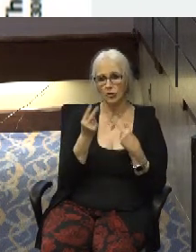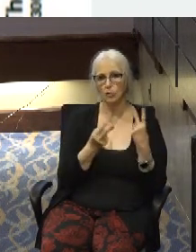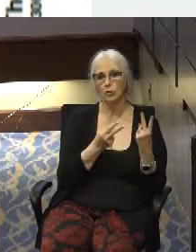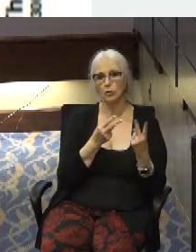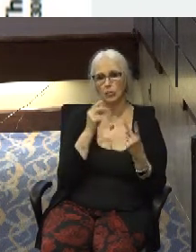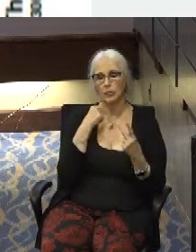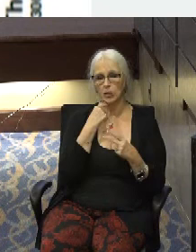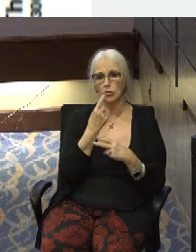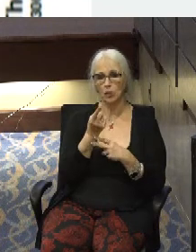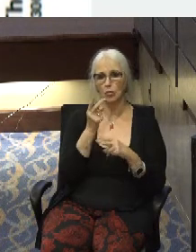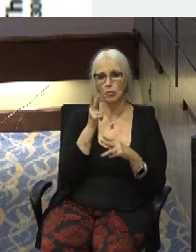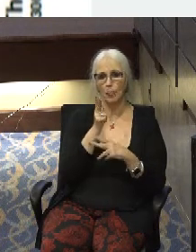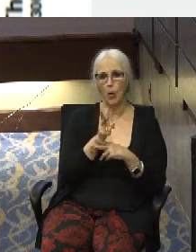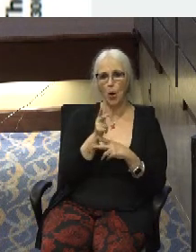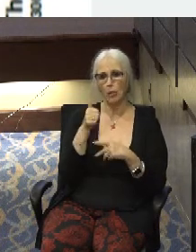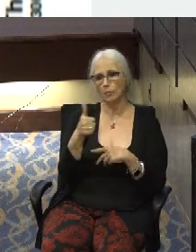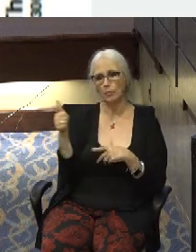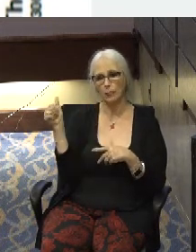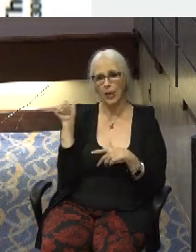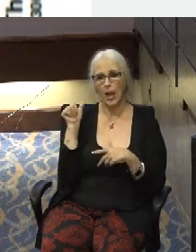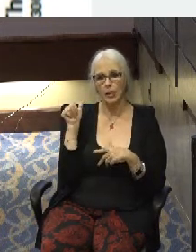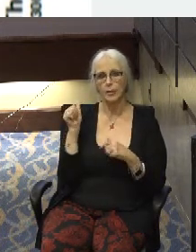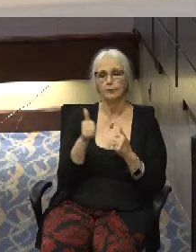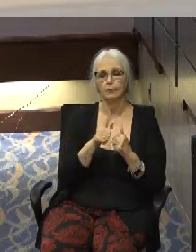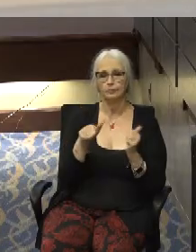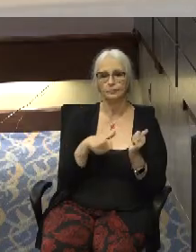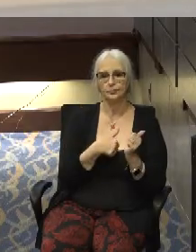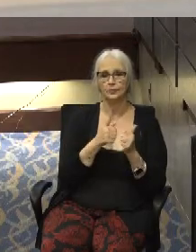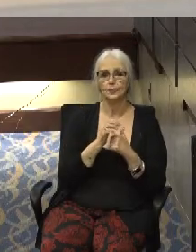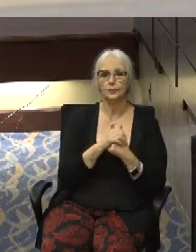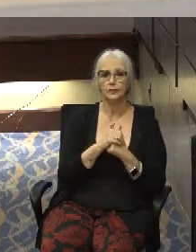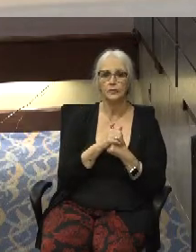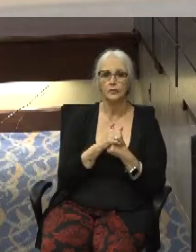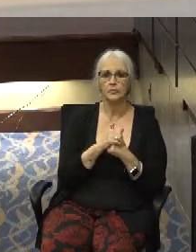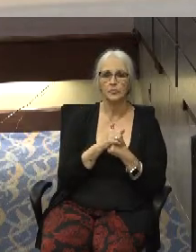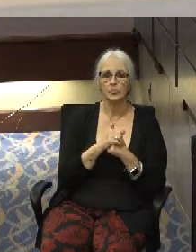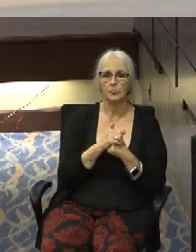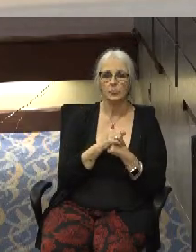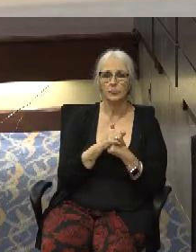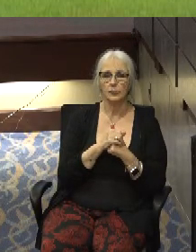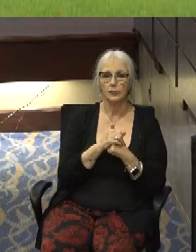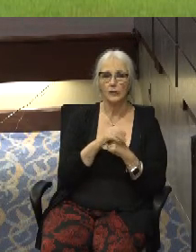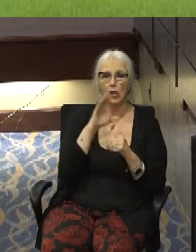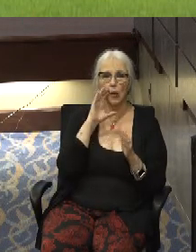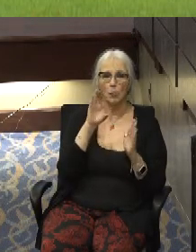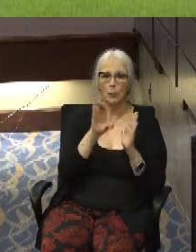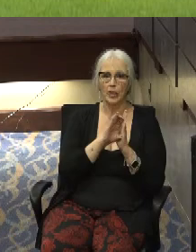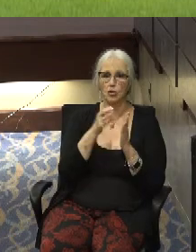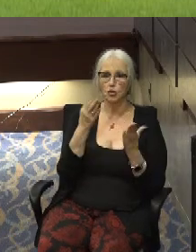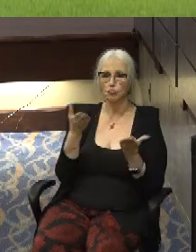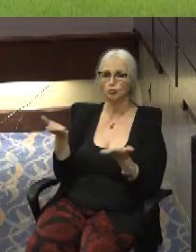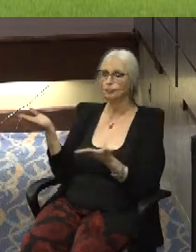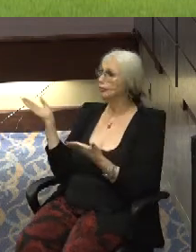to park there. And I did also, here's some photos of the facility.